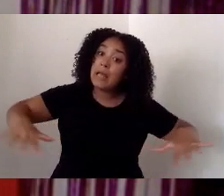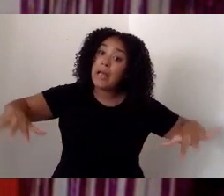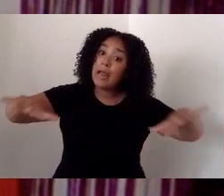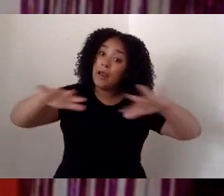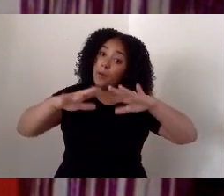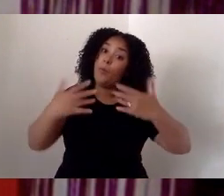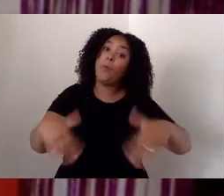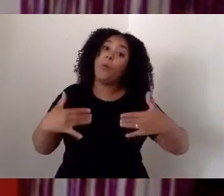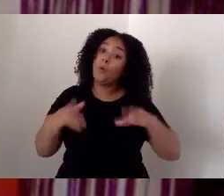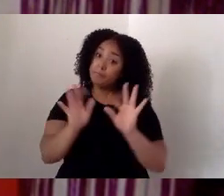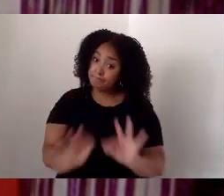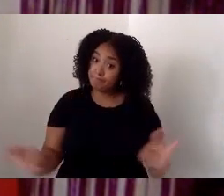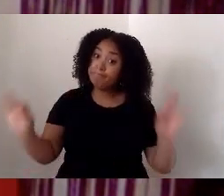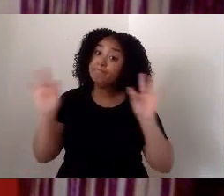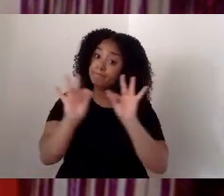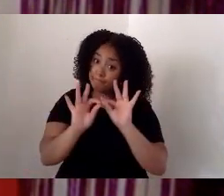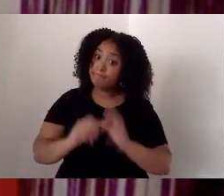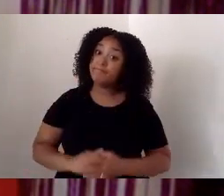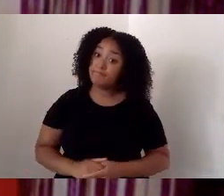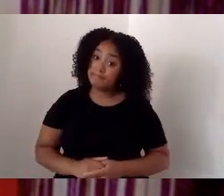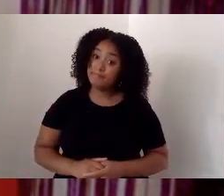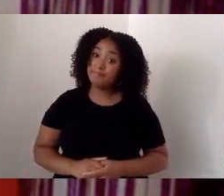ever.